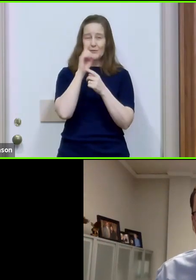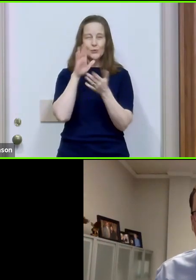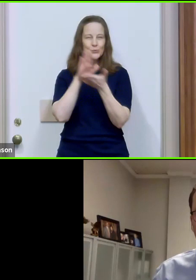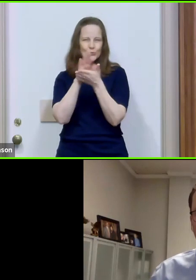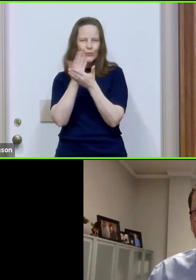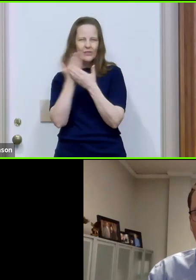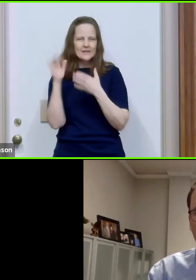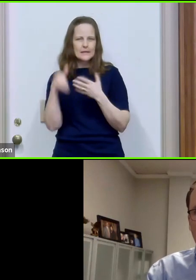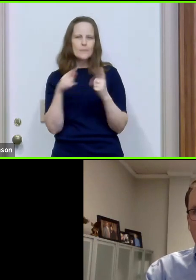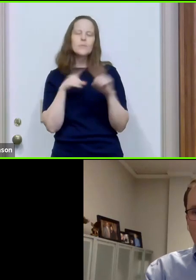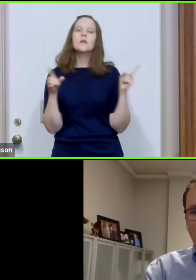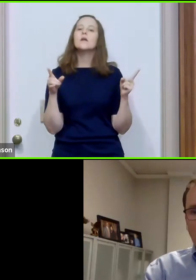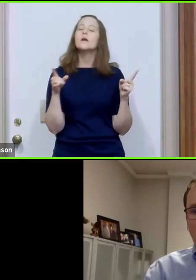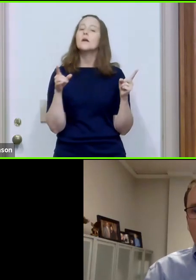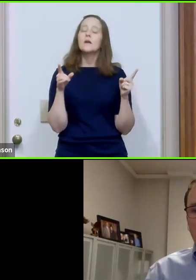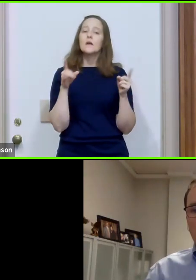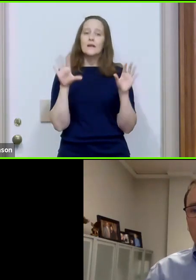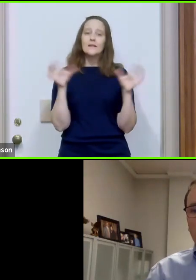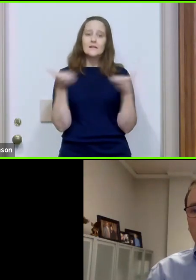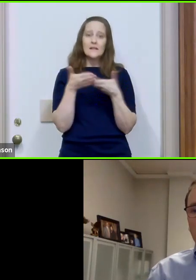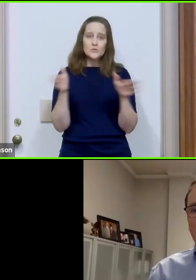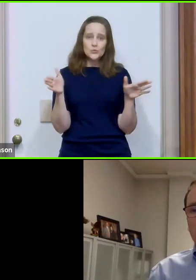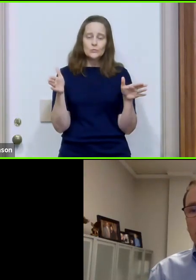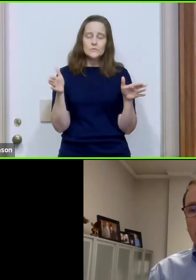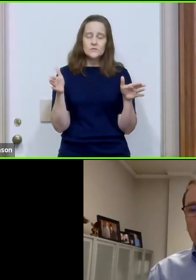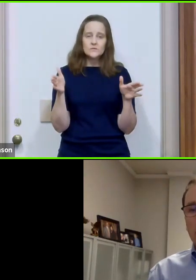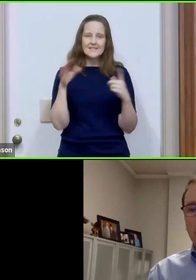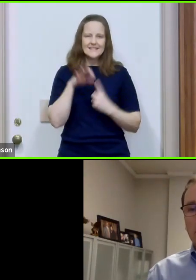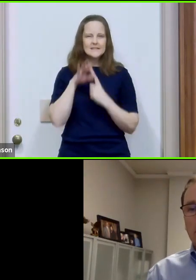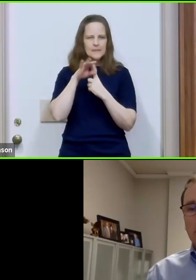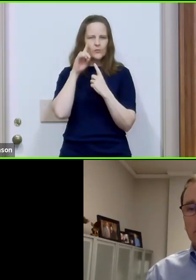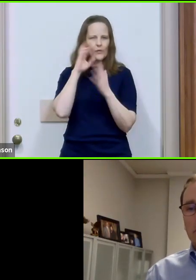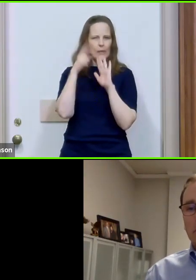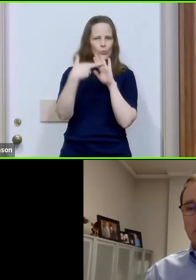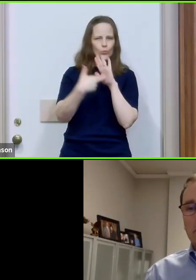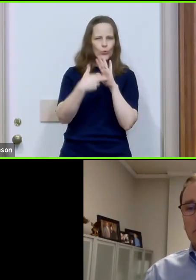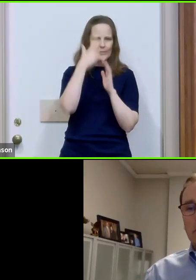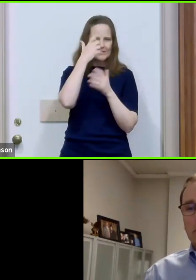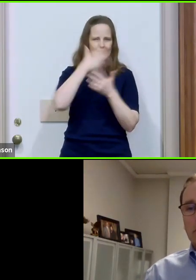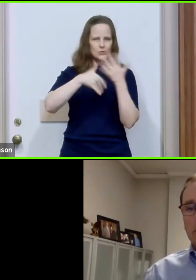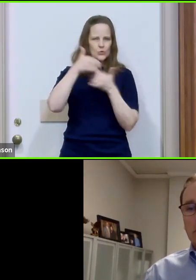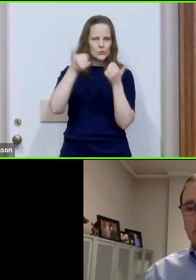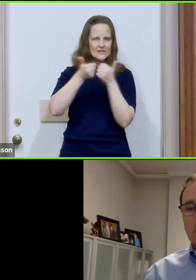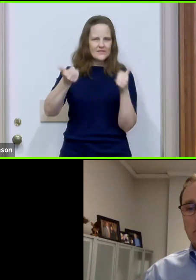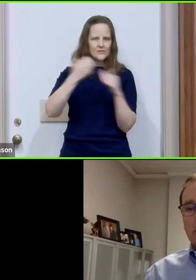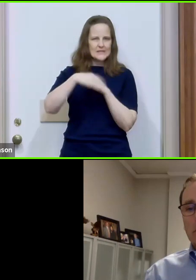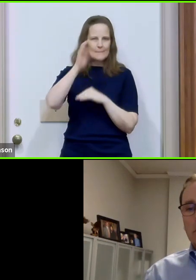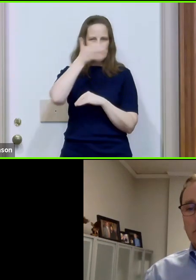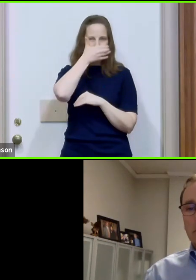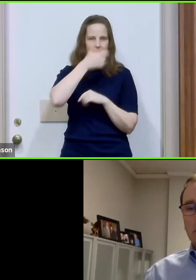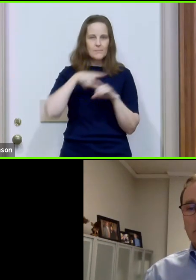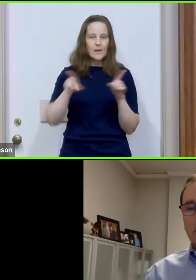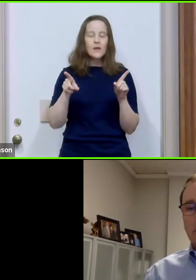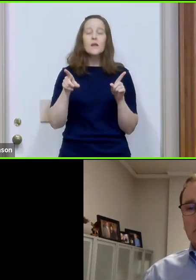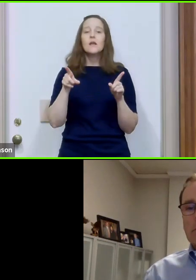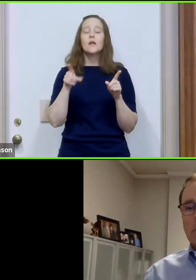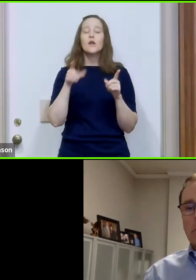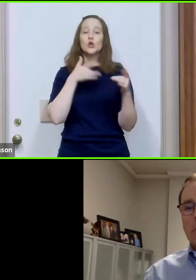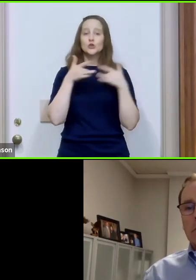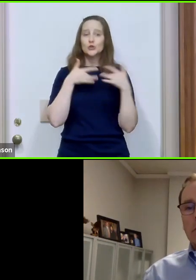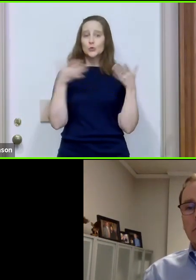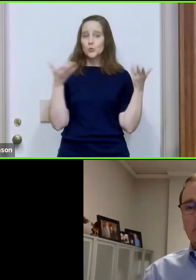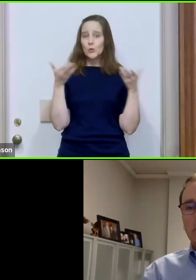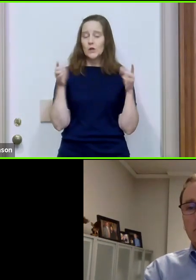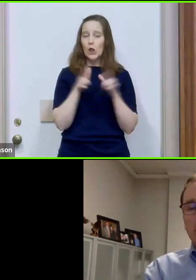forth. Certainly classrooms are an exception to this because they're socially distanced and masked. What we're concerned about is that